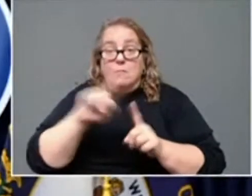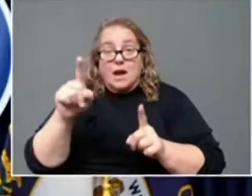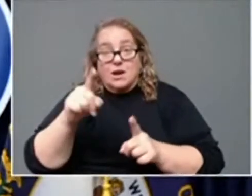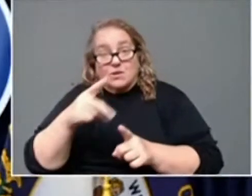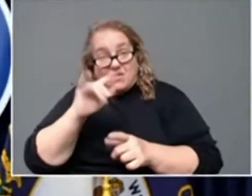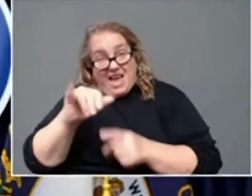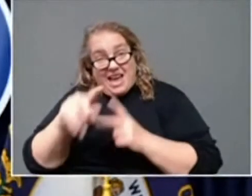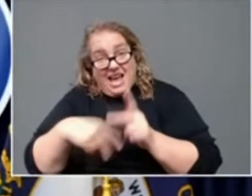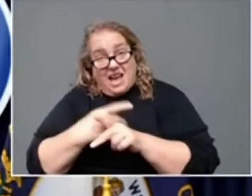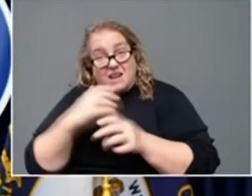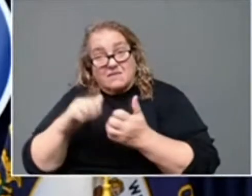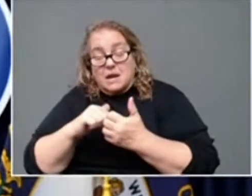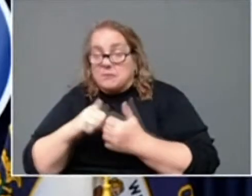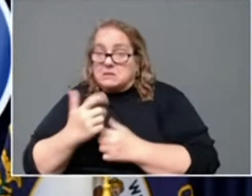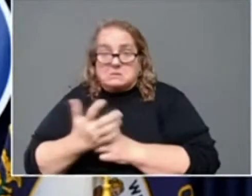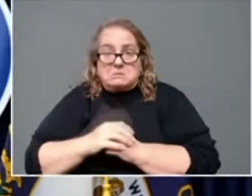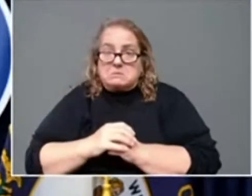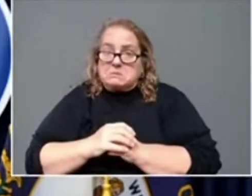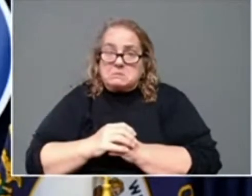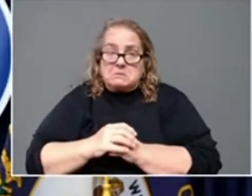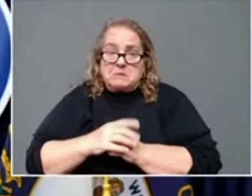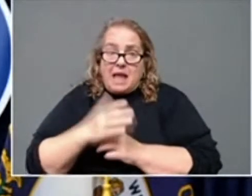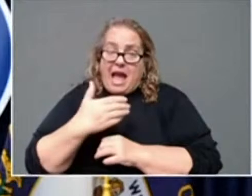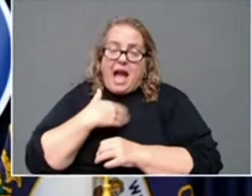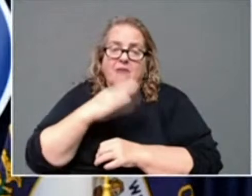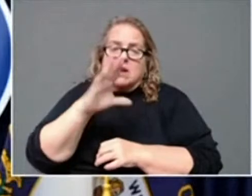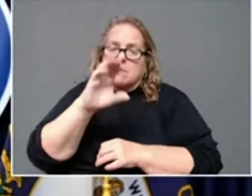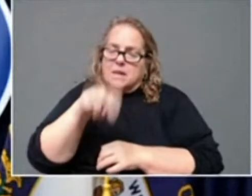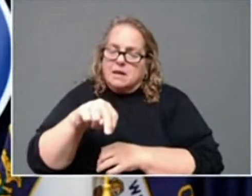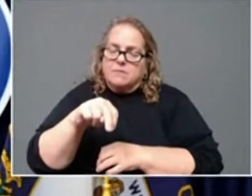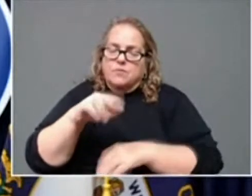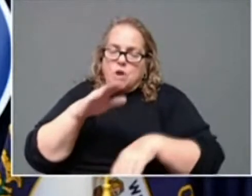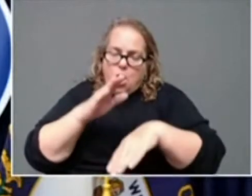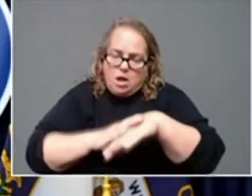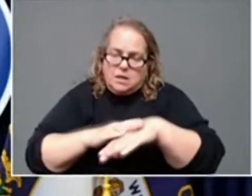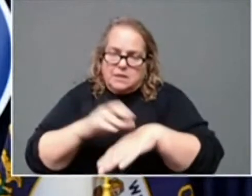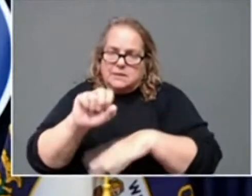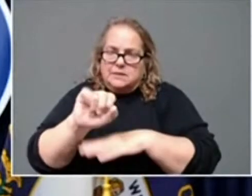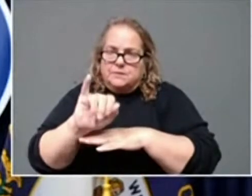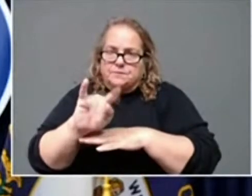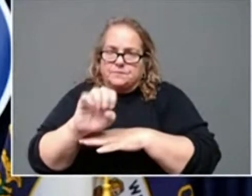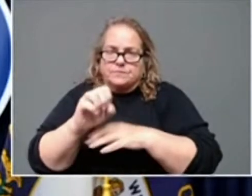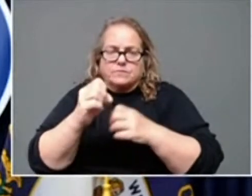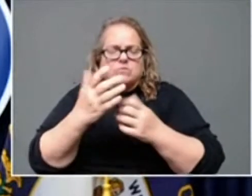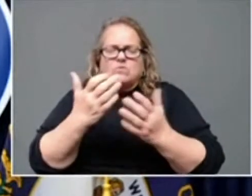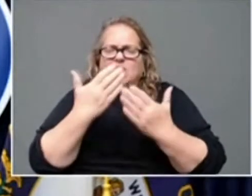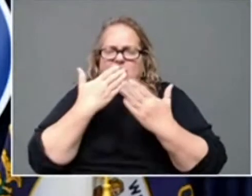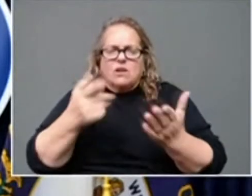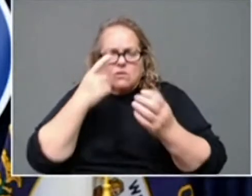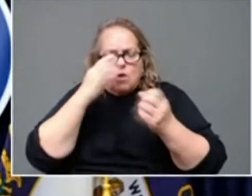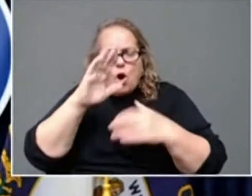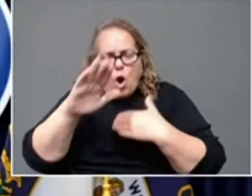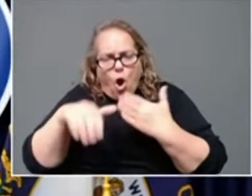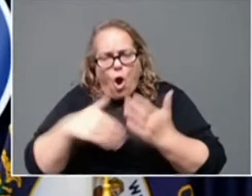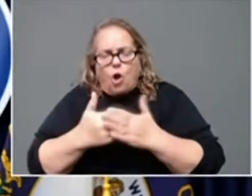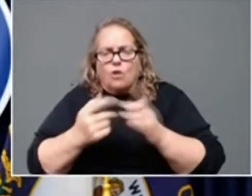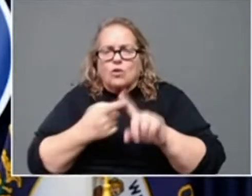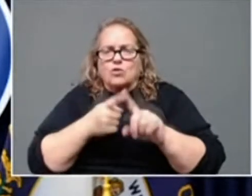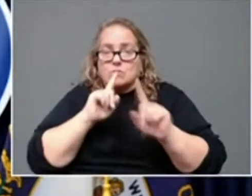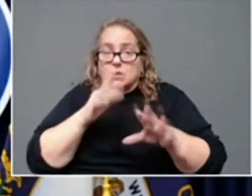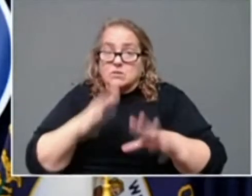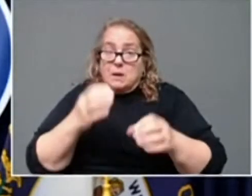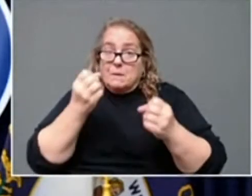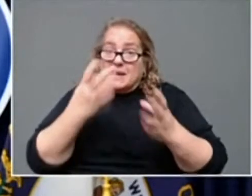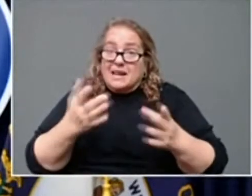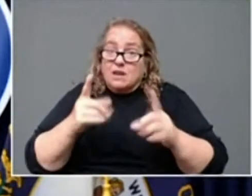I've been on site, and thank you to all the first responders, many of them out there doing their job when the wind was still blowing and debris